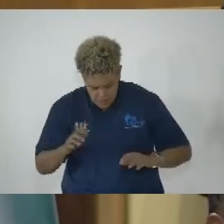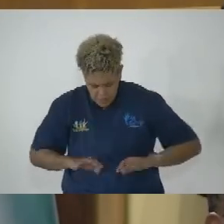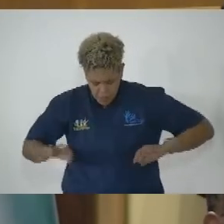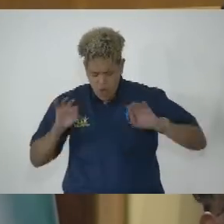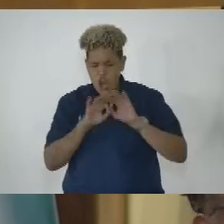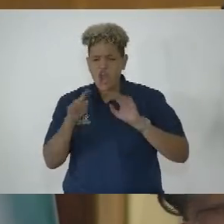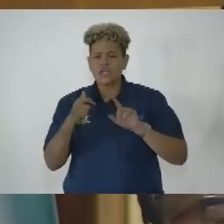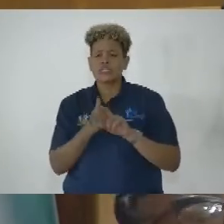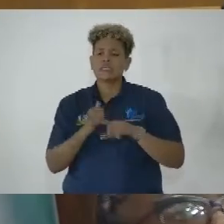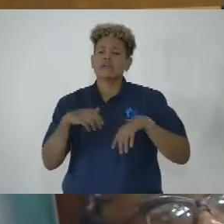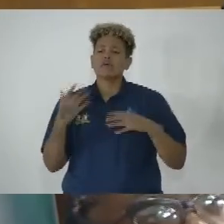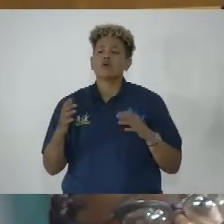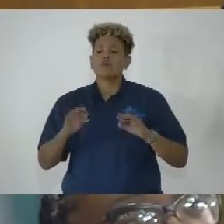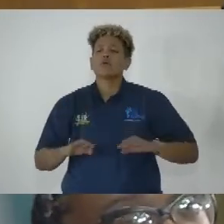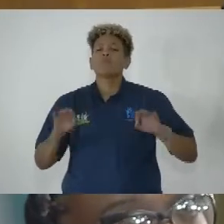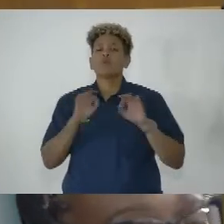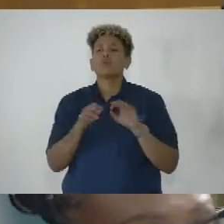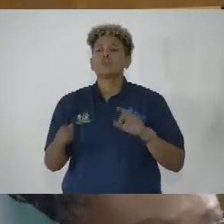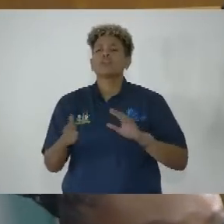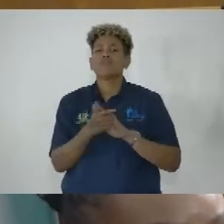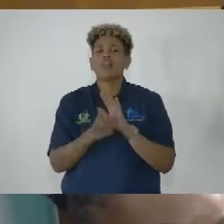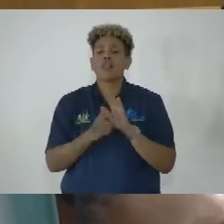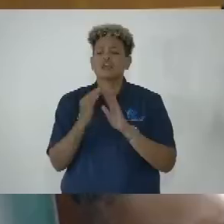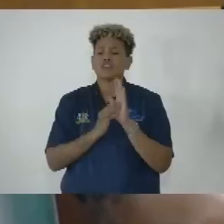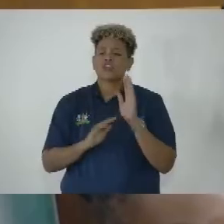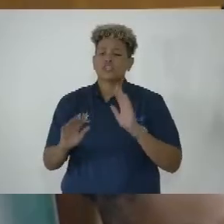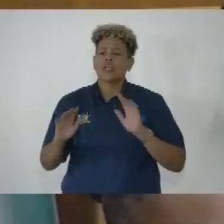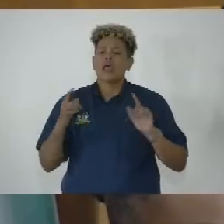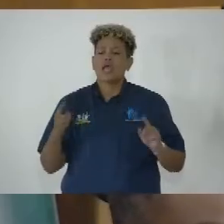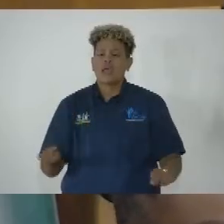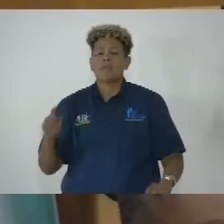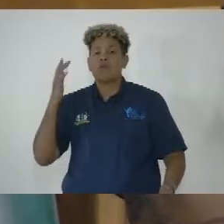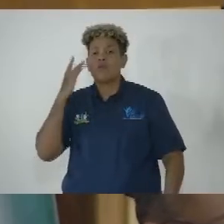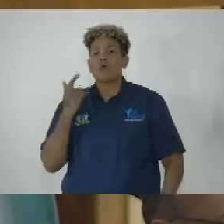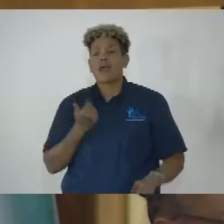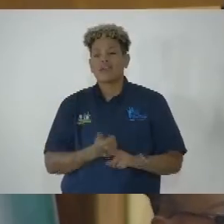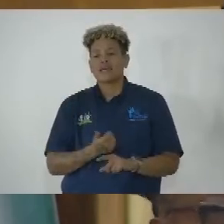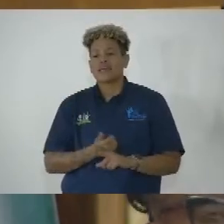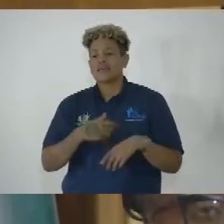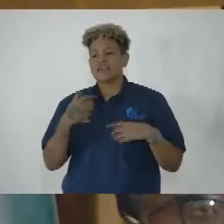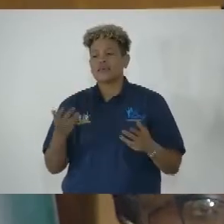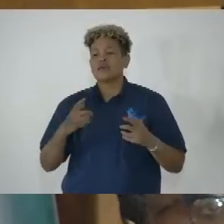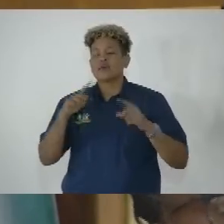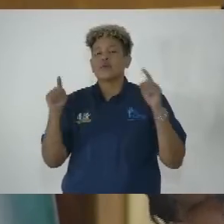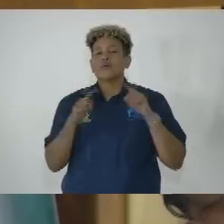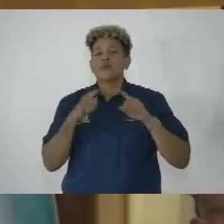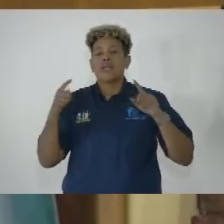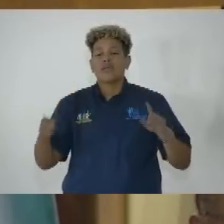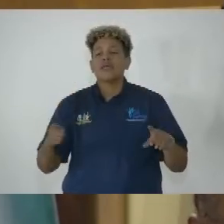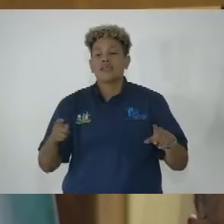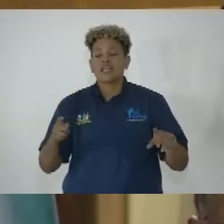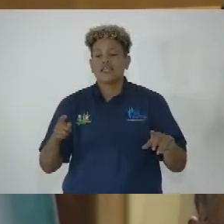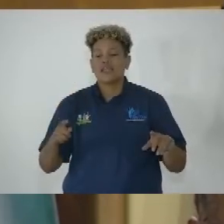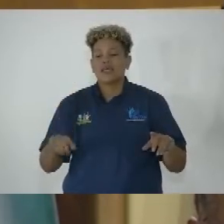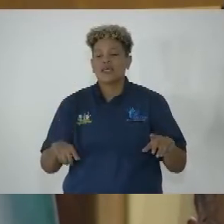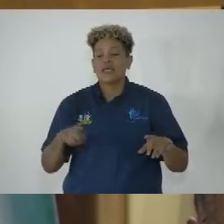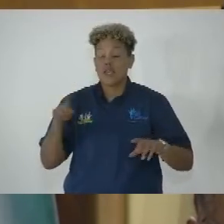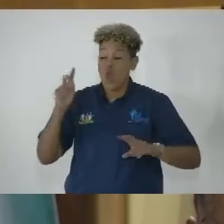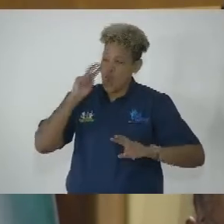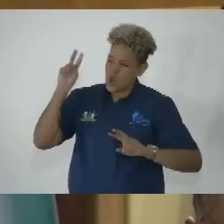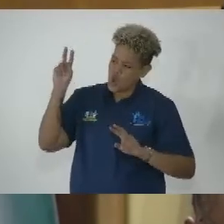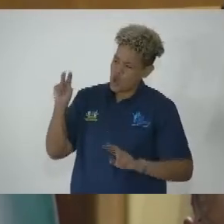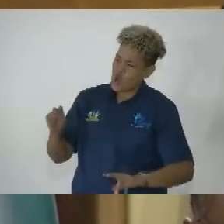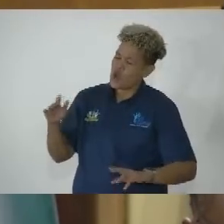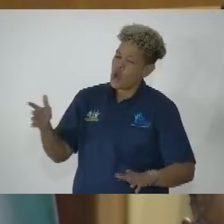importance of such a legislation, because when one looks